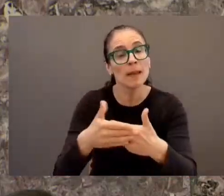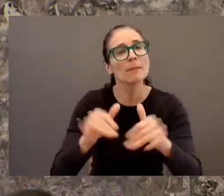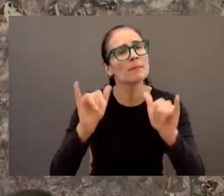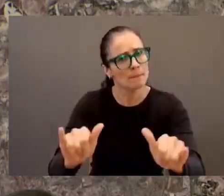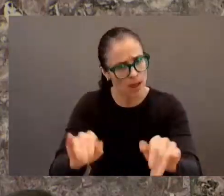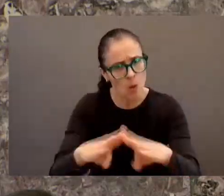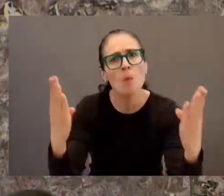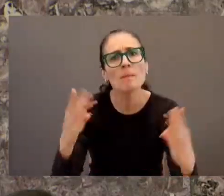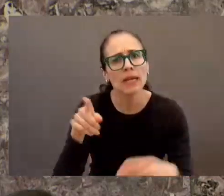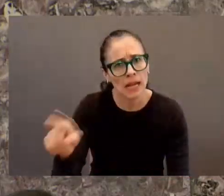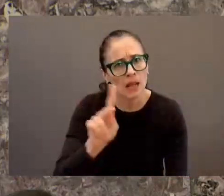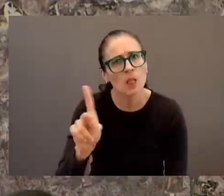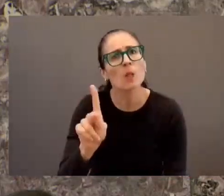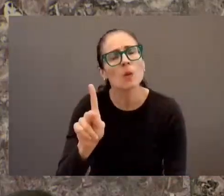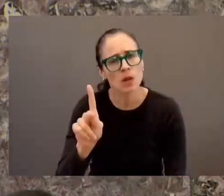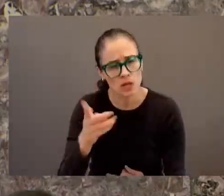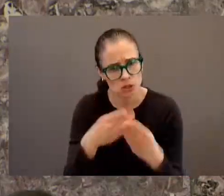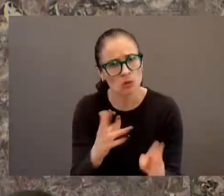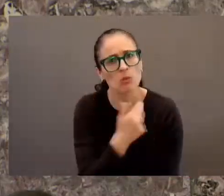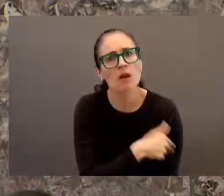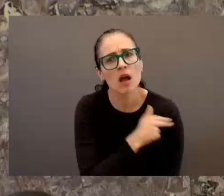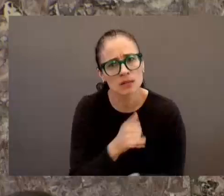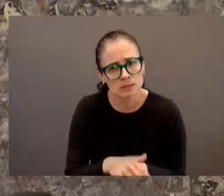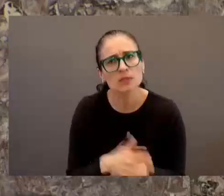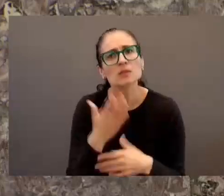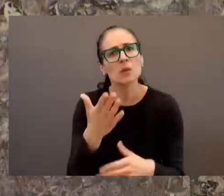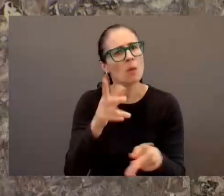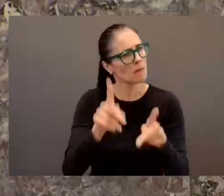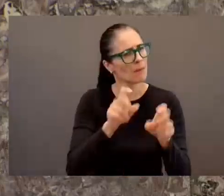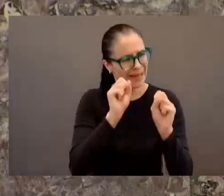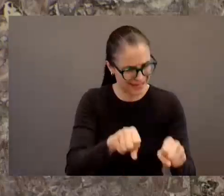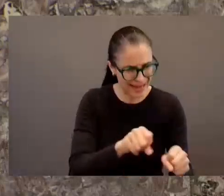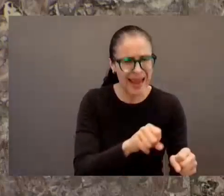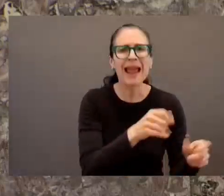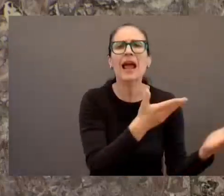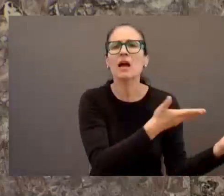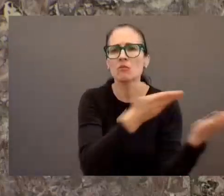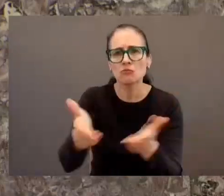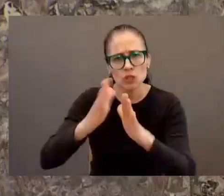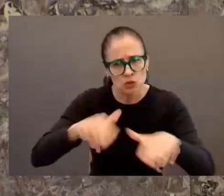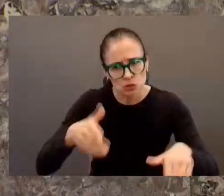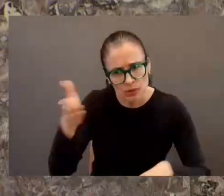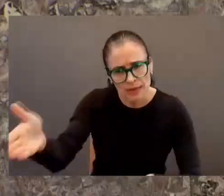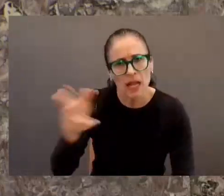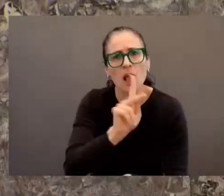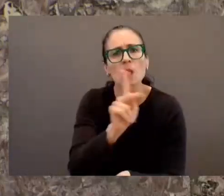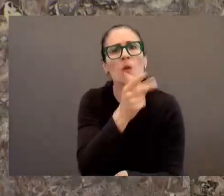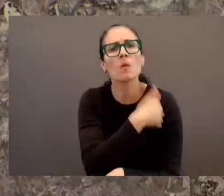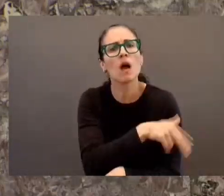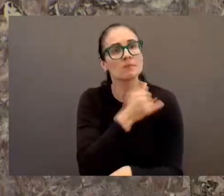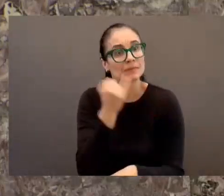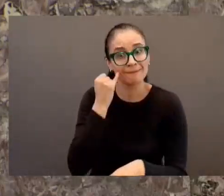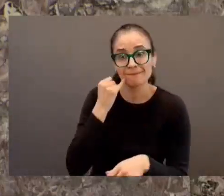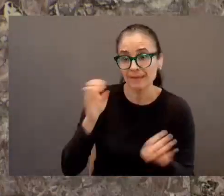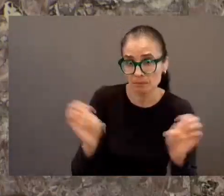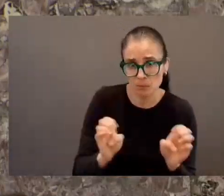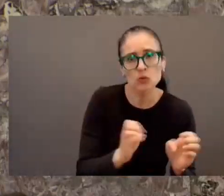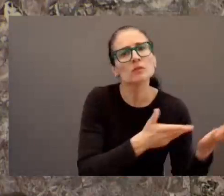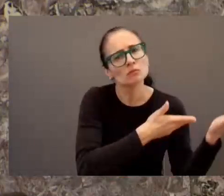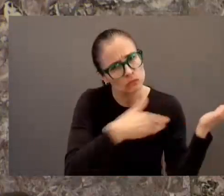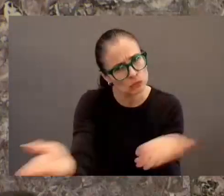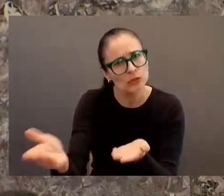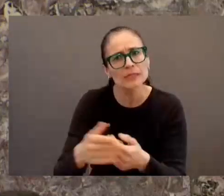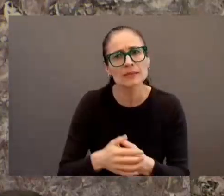people should continue to take their children there in the case of an emergency. Mr. Speaker, 10 pediatric beds